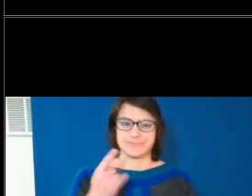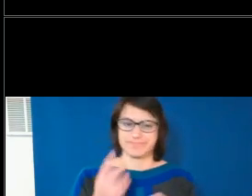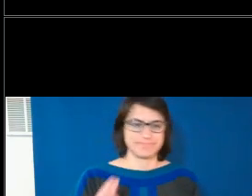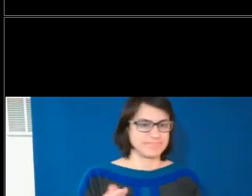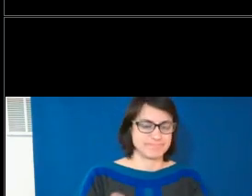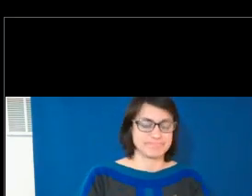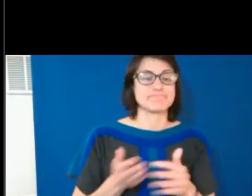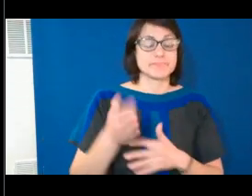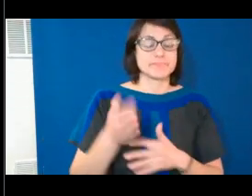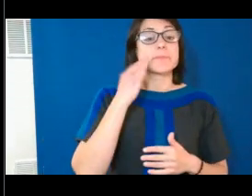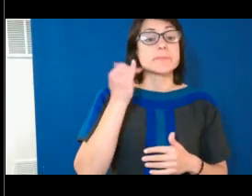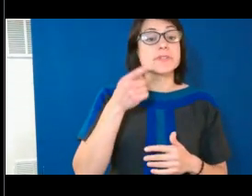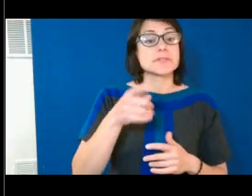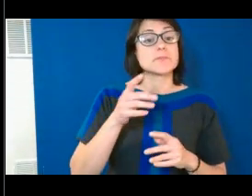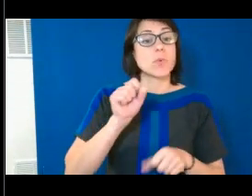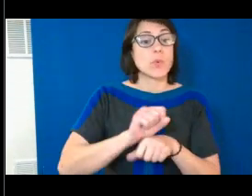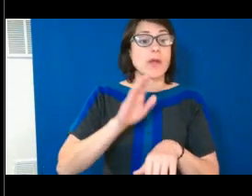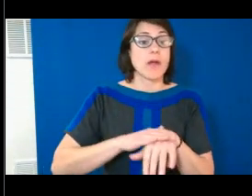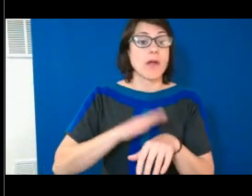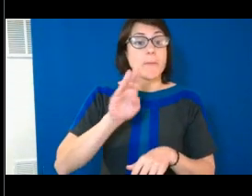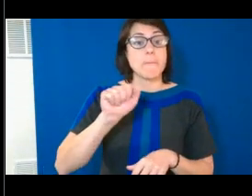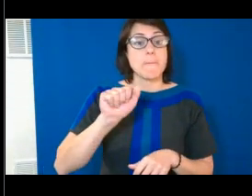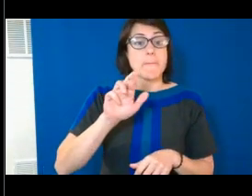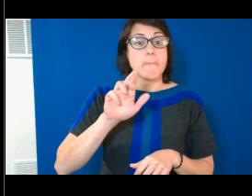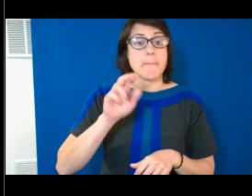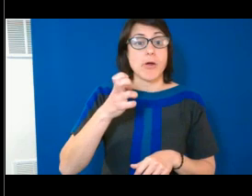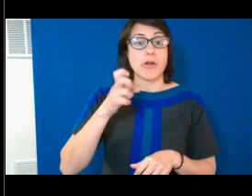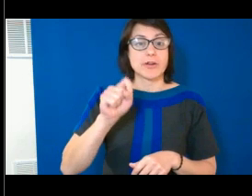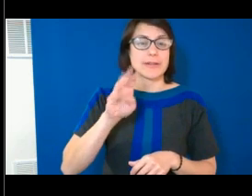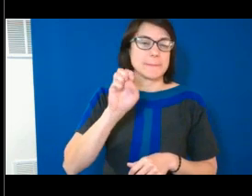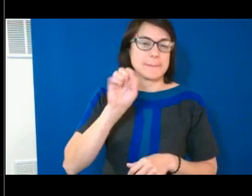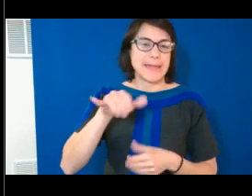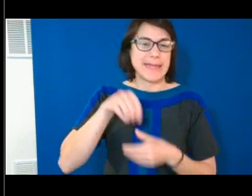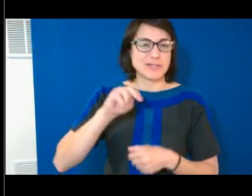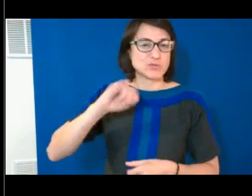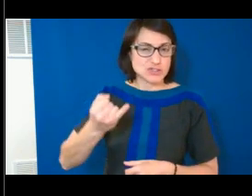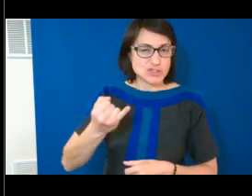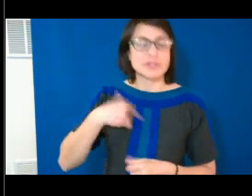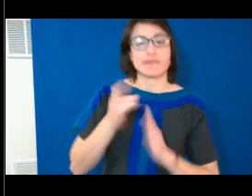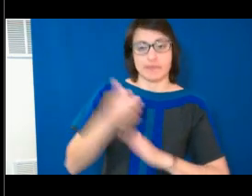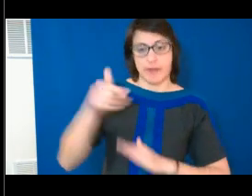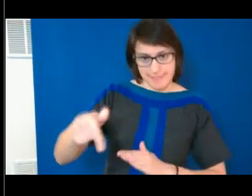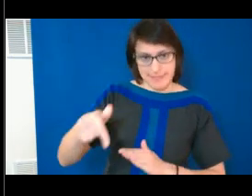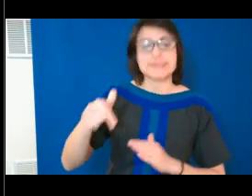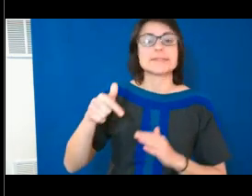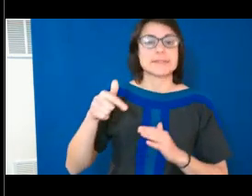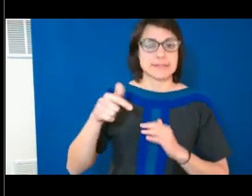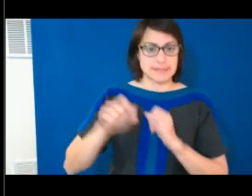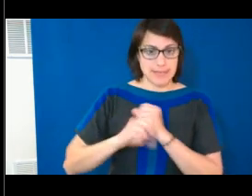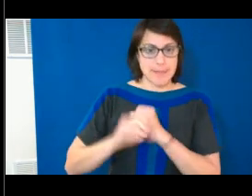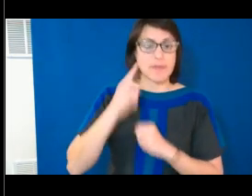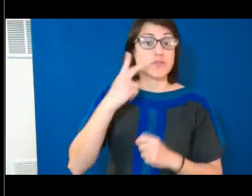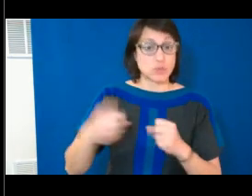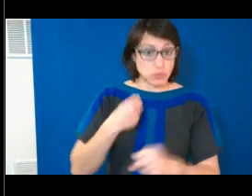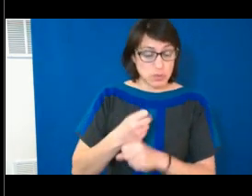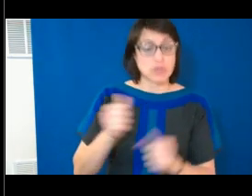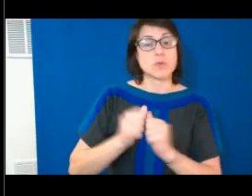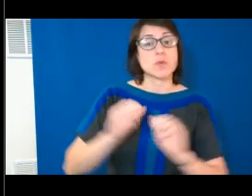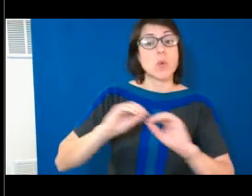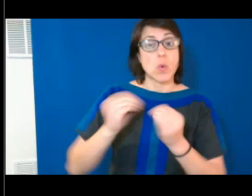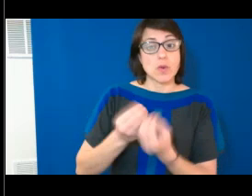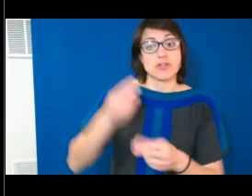New Jersey. So we're going to be having a case study up on this. We ran this campaign for 2 years with an organization called the Barnegat Bay